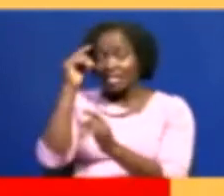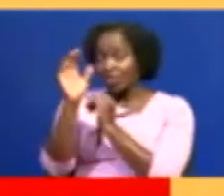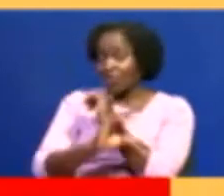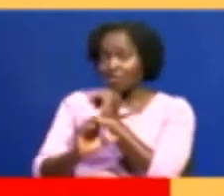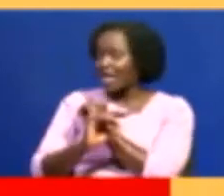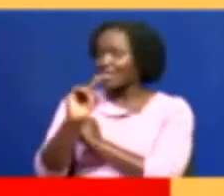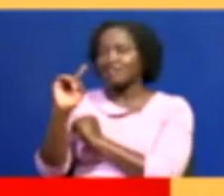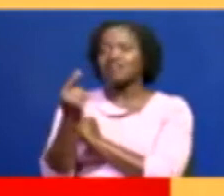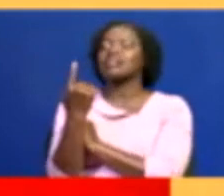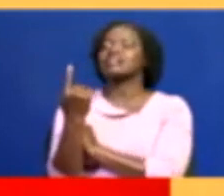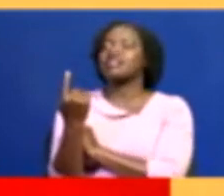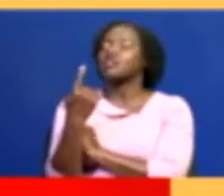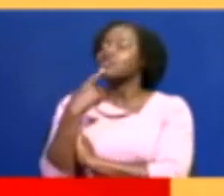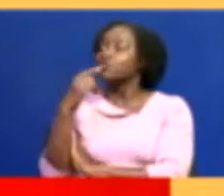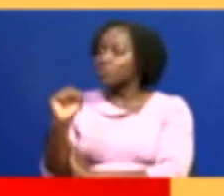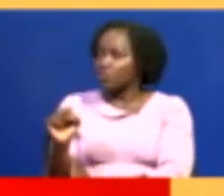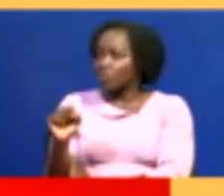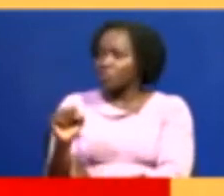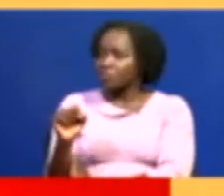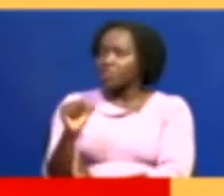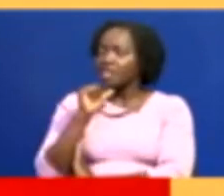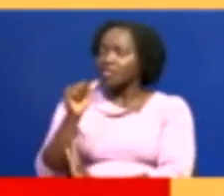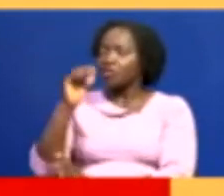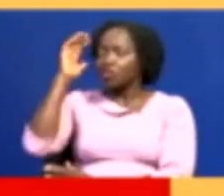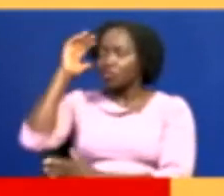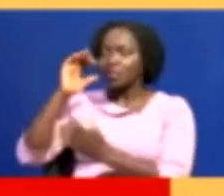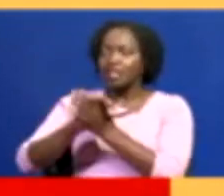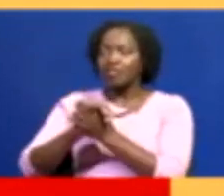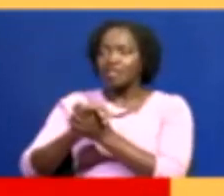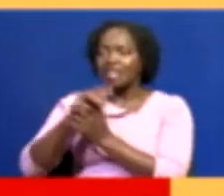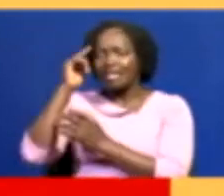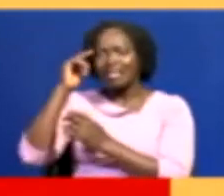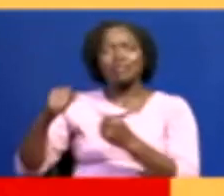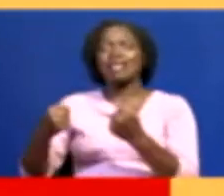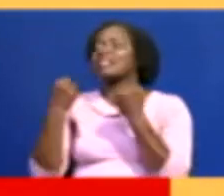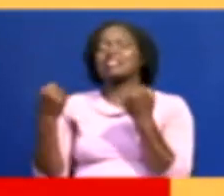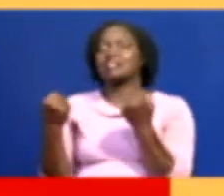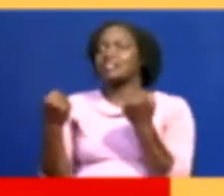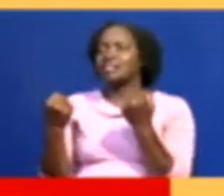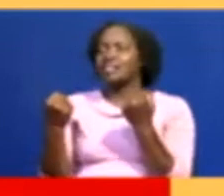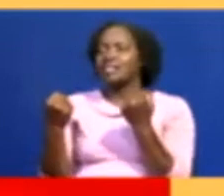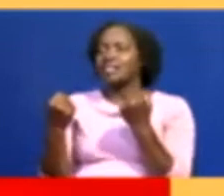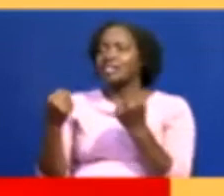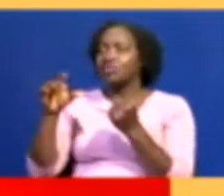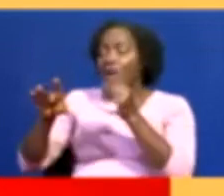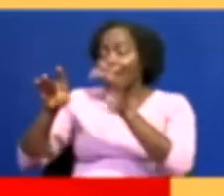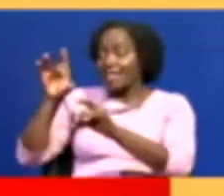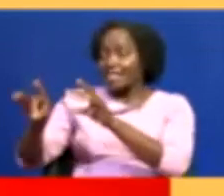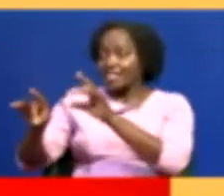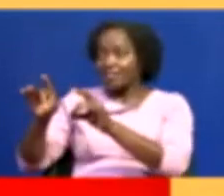country itself. Mm-hmm. So I don't believe, and I think it was an accident to identify